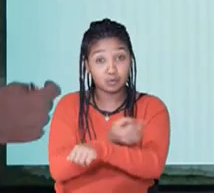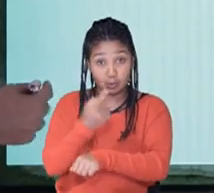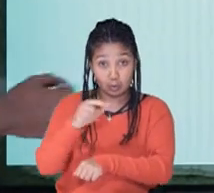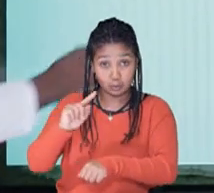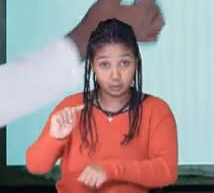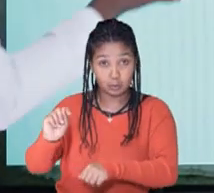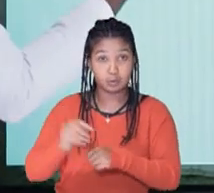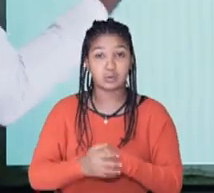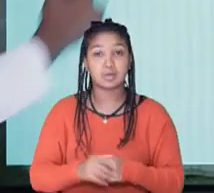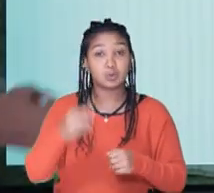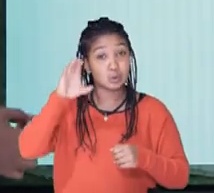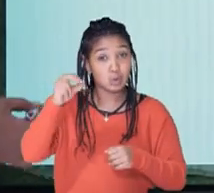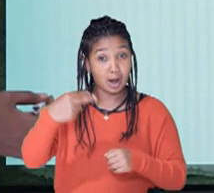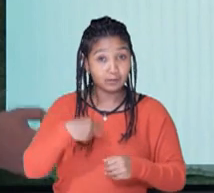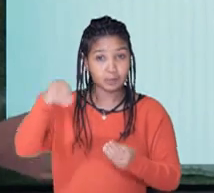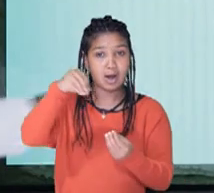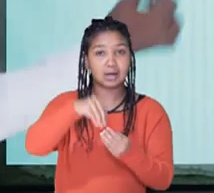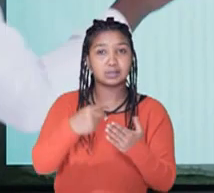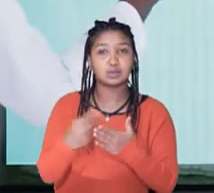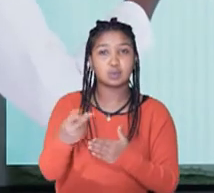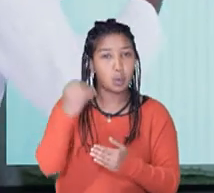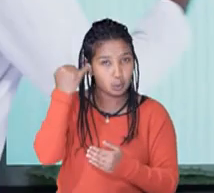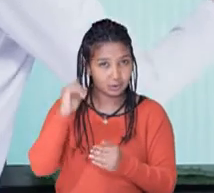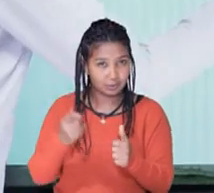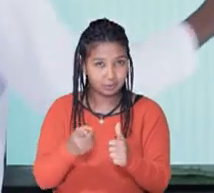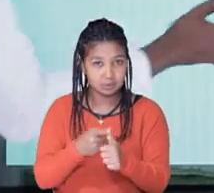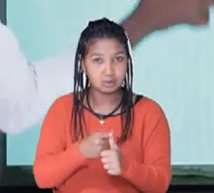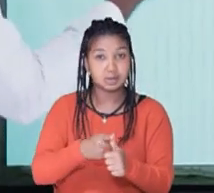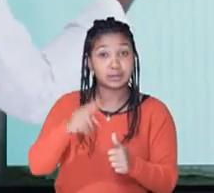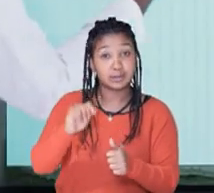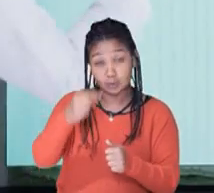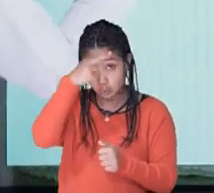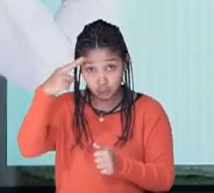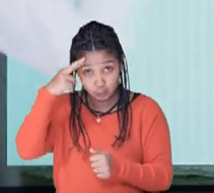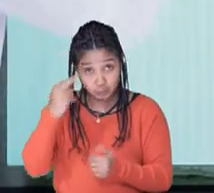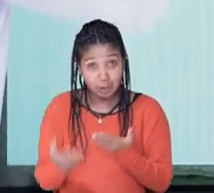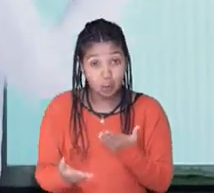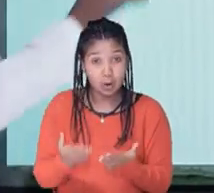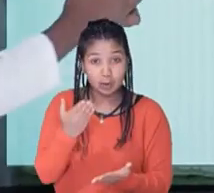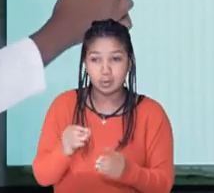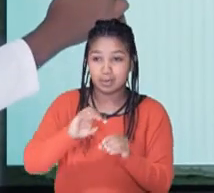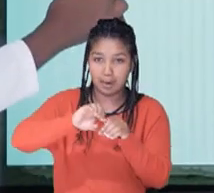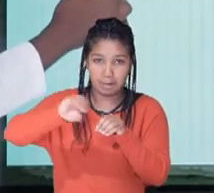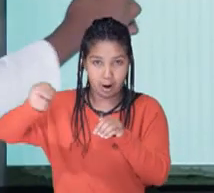torque, we should have to add these two concepts. First, the torque due to the weight of the